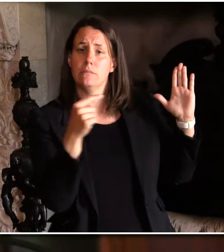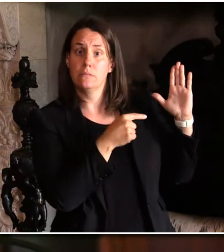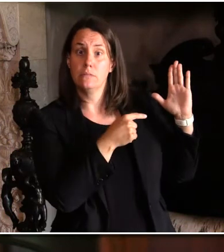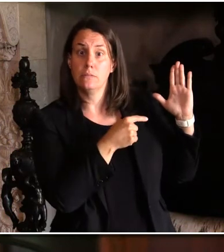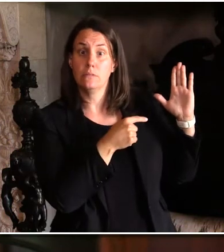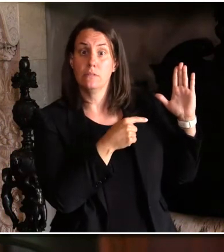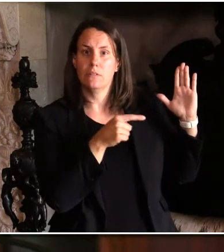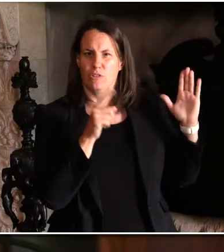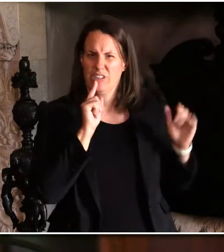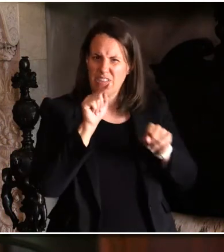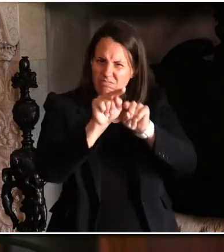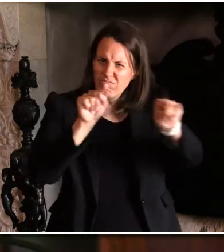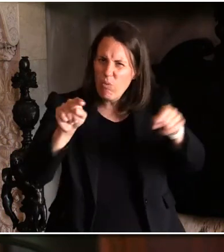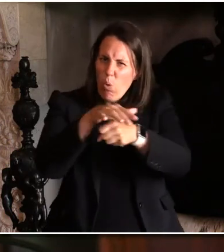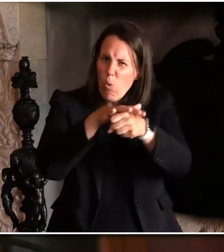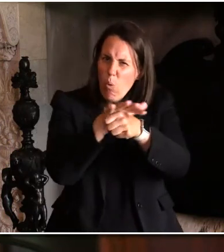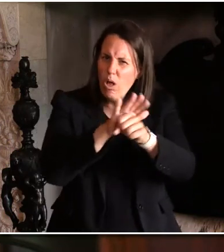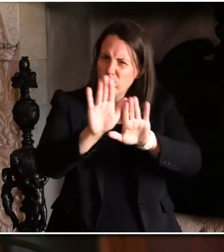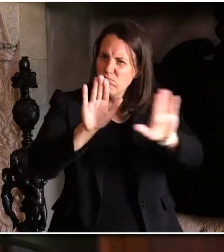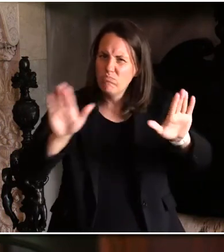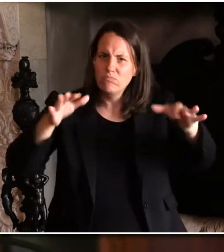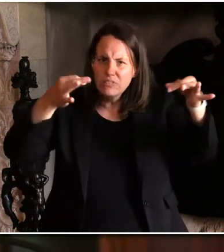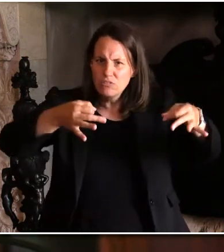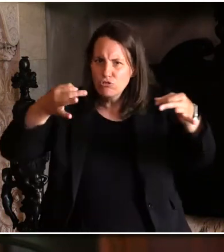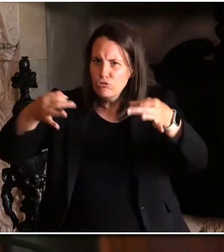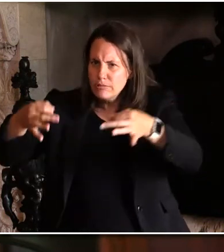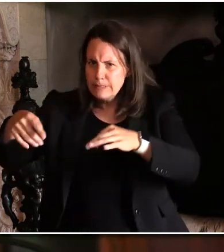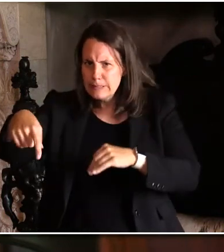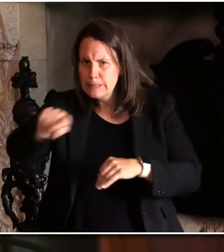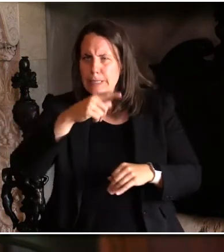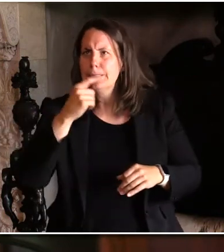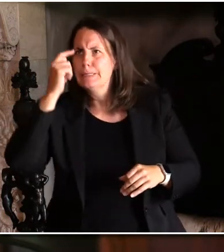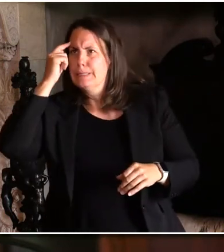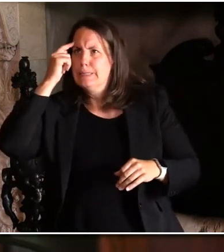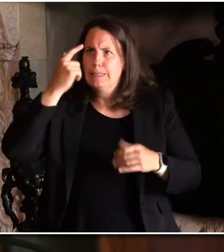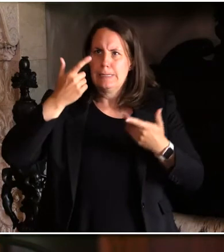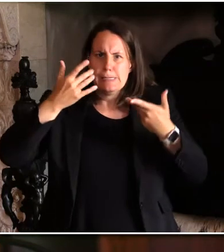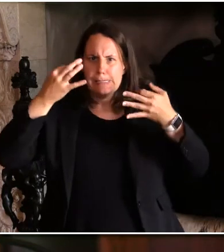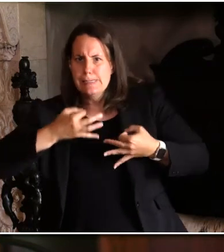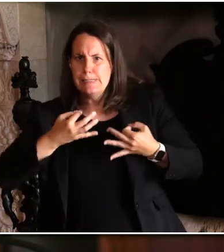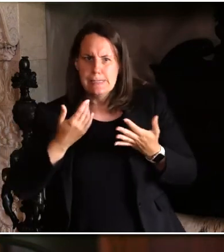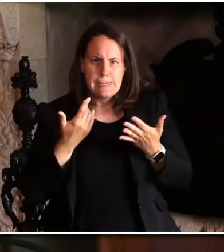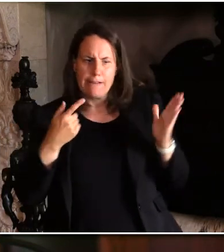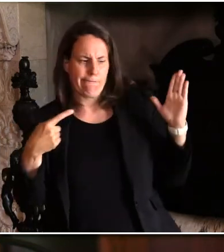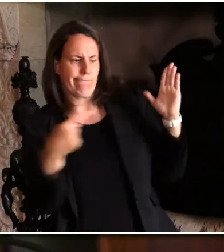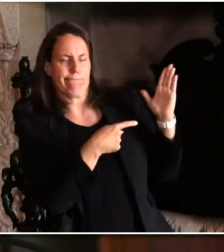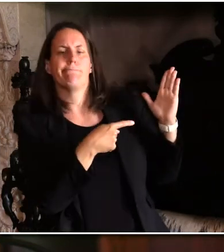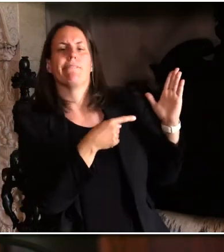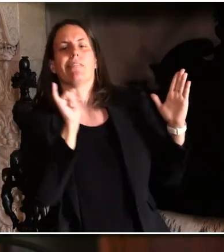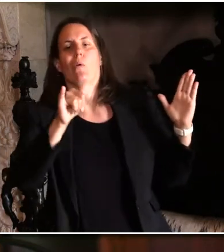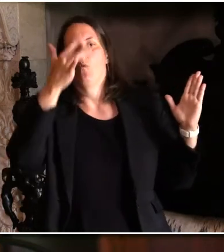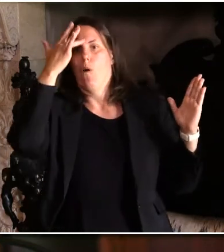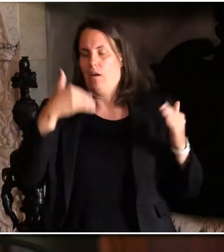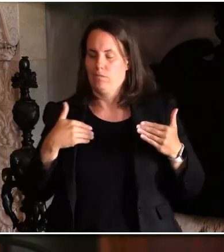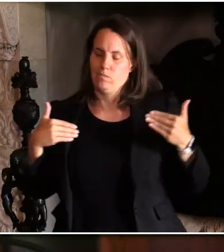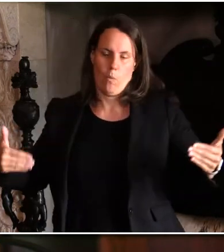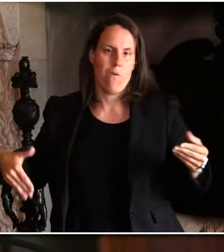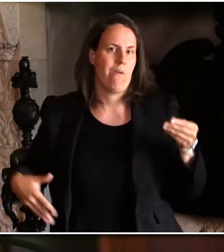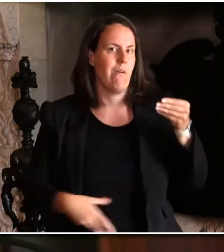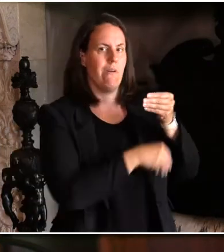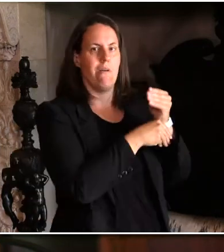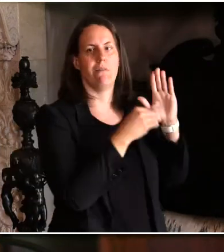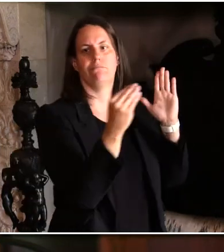local elected level, and understanding the burden of cases and whether they're going in the right or the wrong direction is a